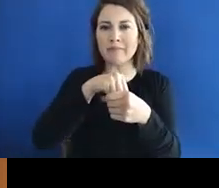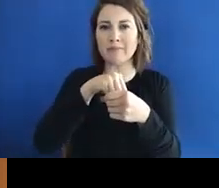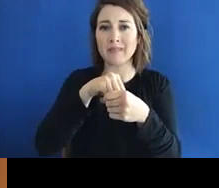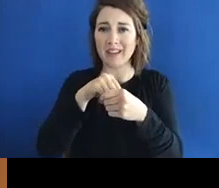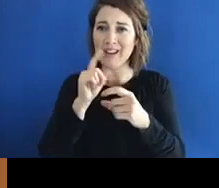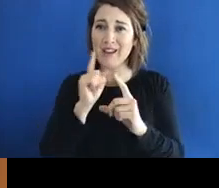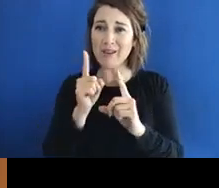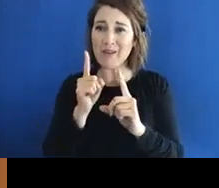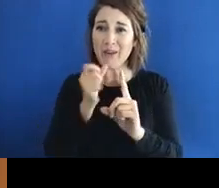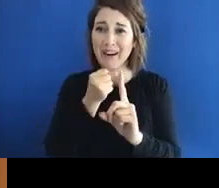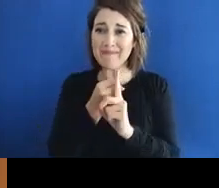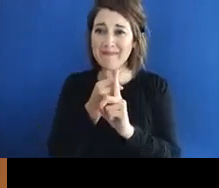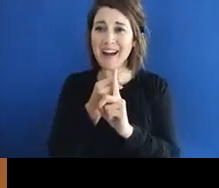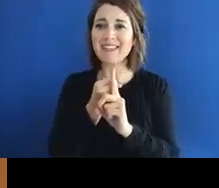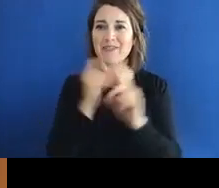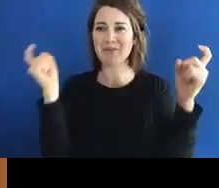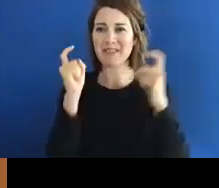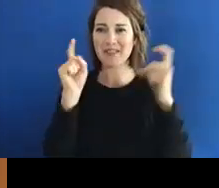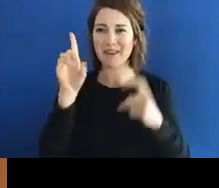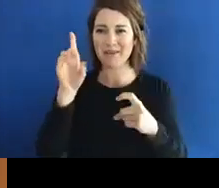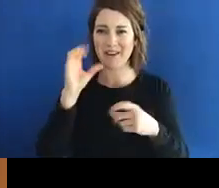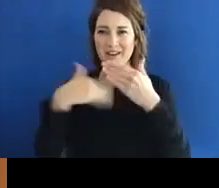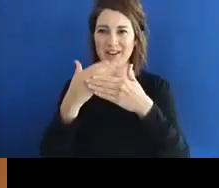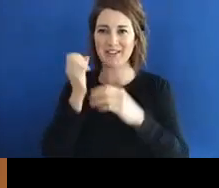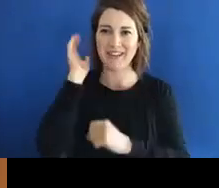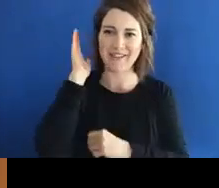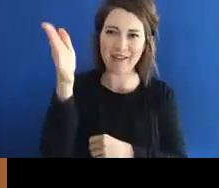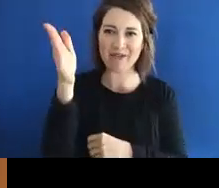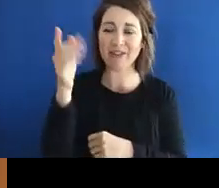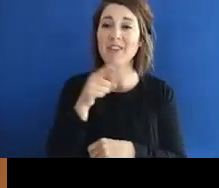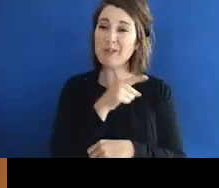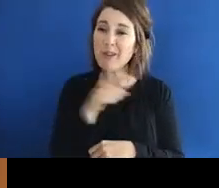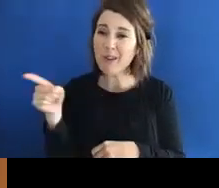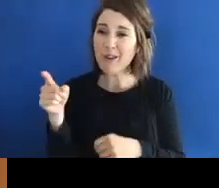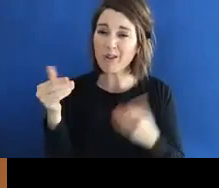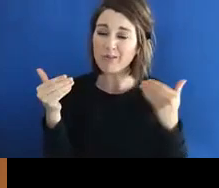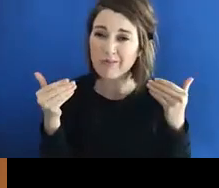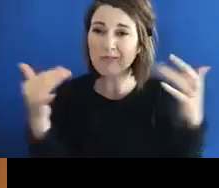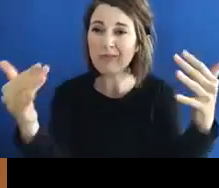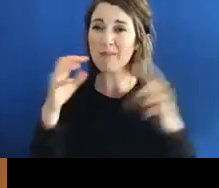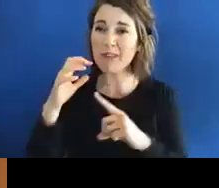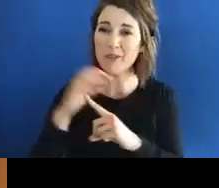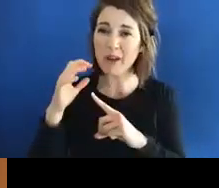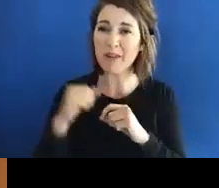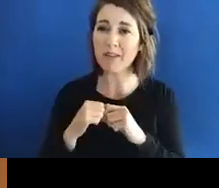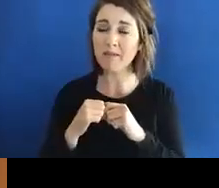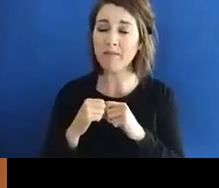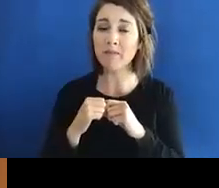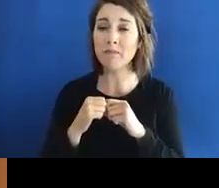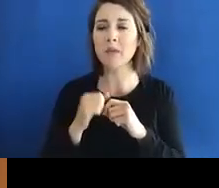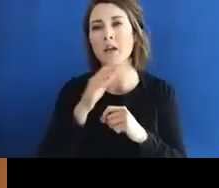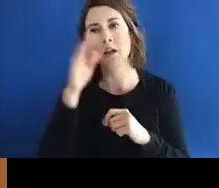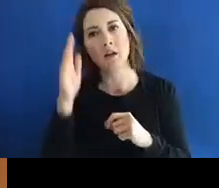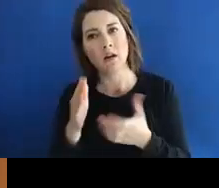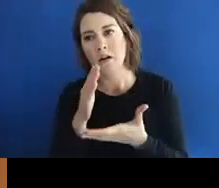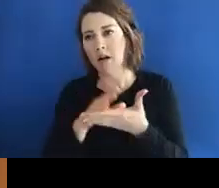years from now. Make a difference. Be a champion. Never stop learning and evolving. I've always